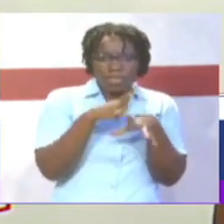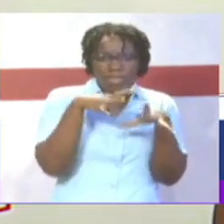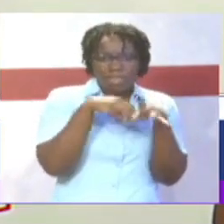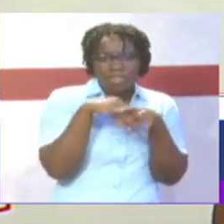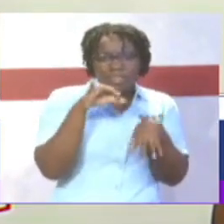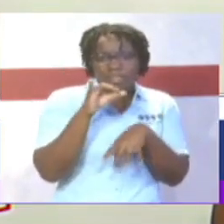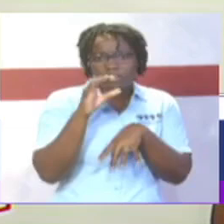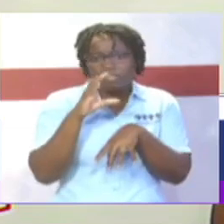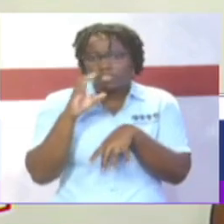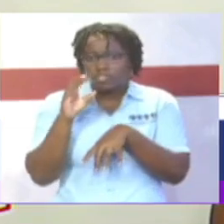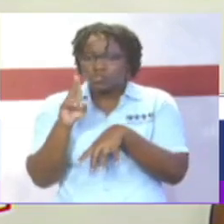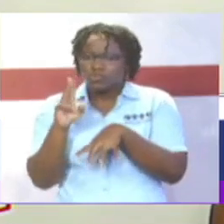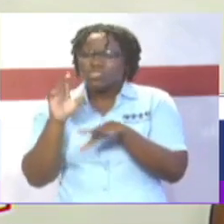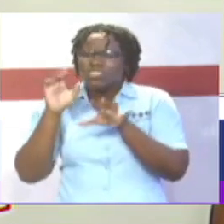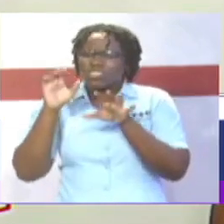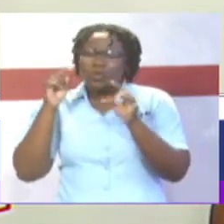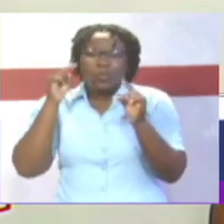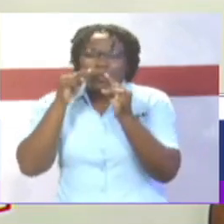get vaccinated.